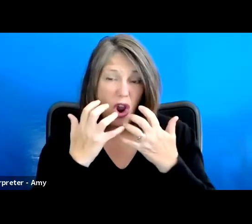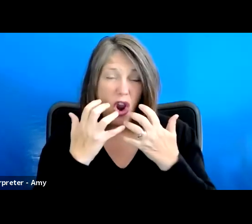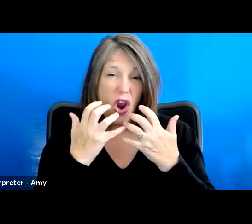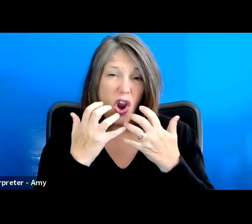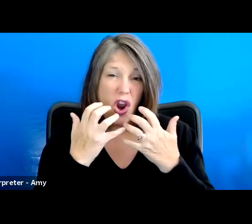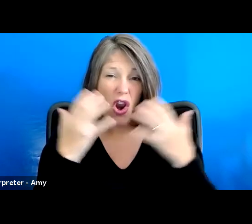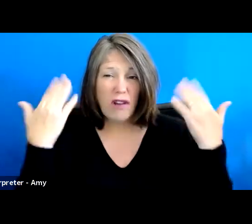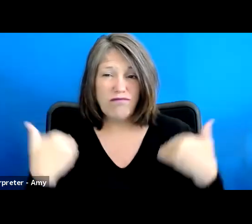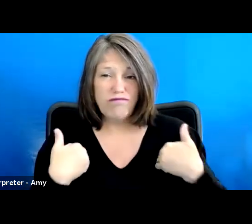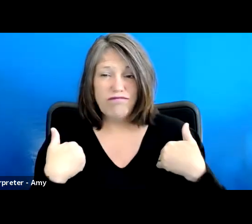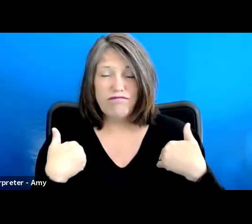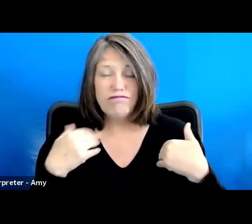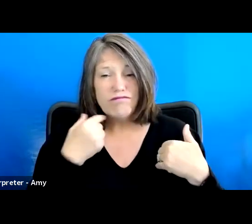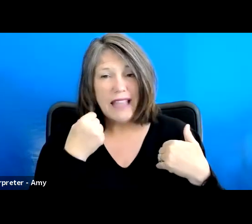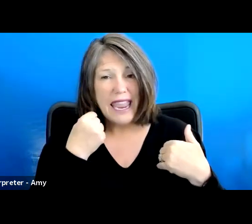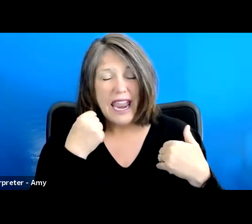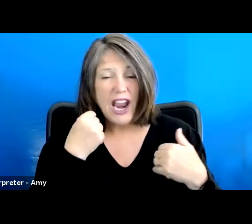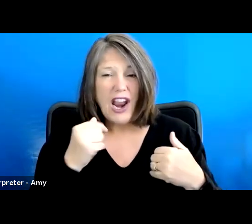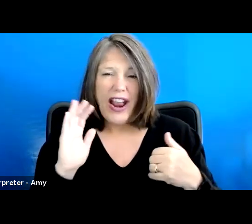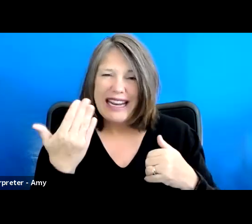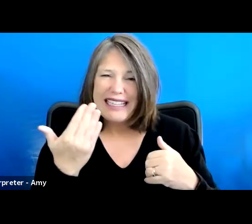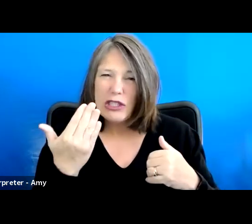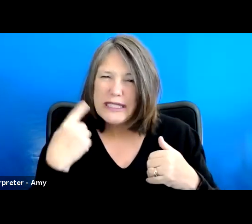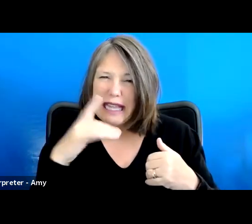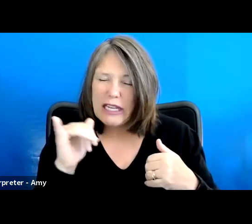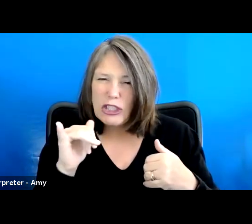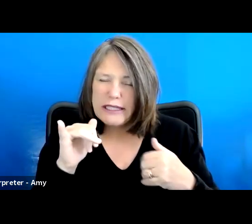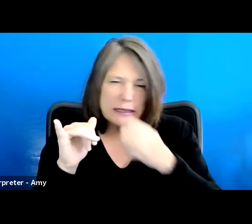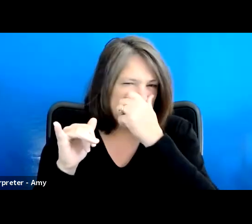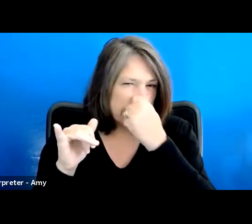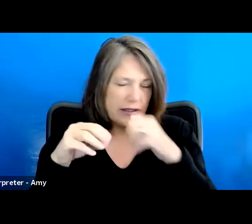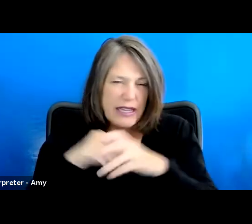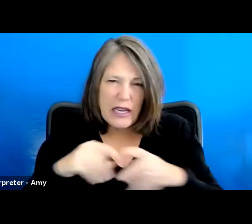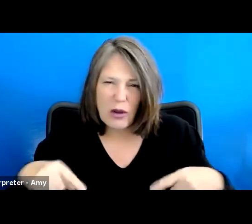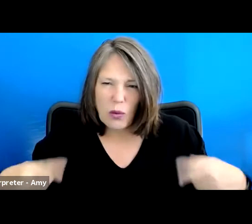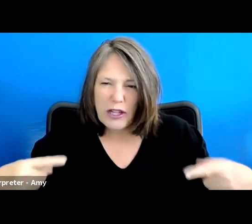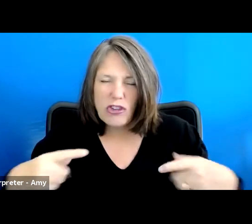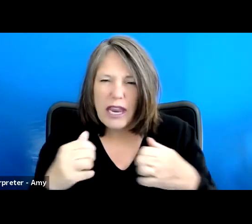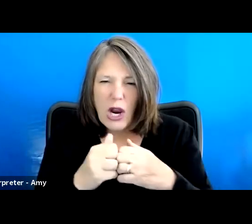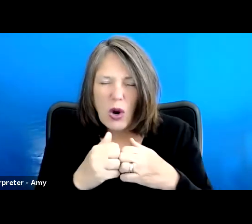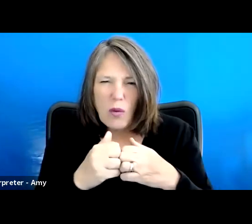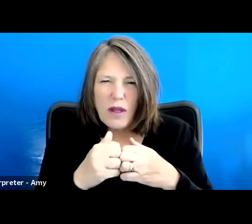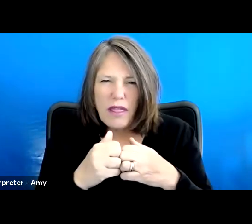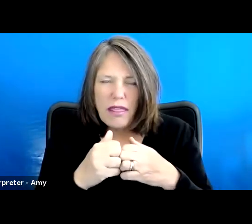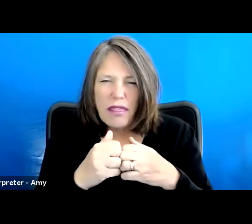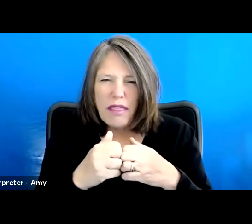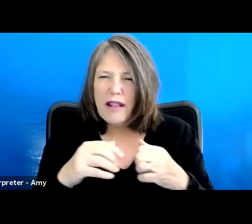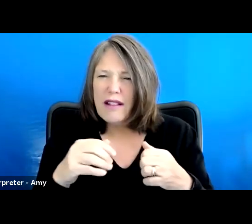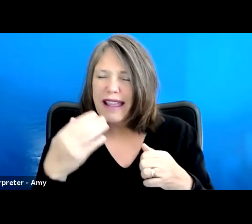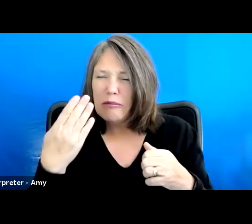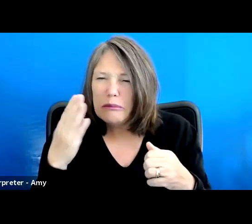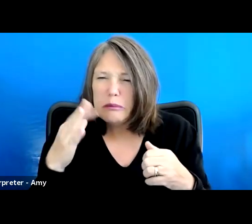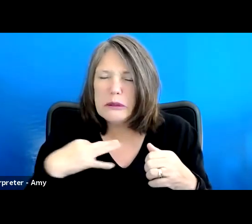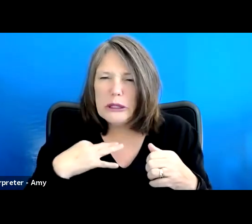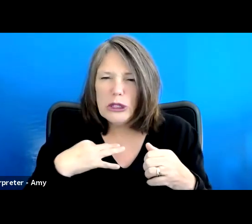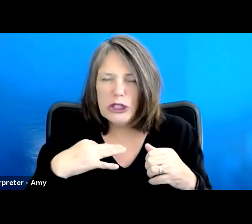little beyond the shoulder length hair. It appears that she's sitting in a wheelchair with a teal colored shirt. And she's engaging with a piece of assistive